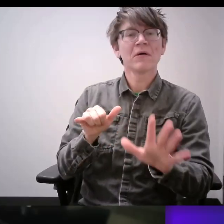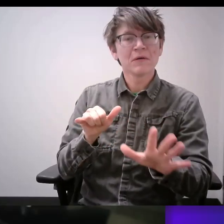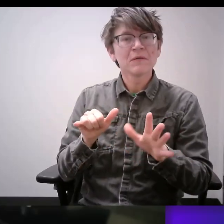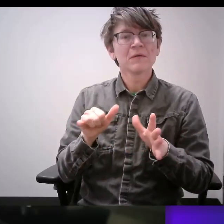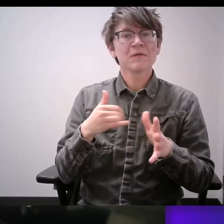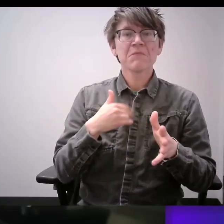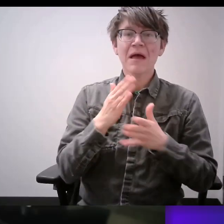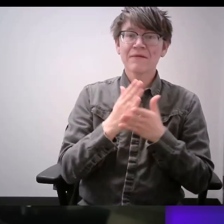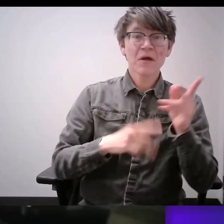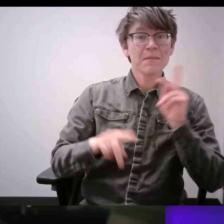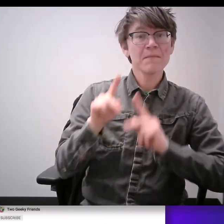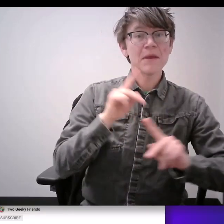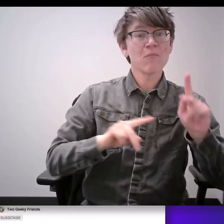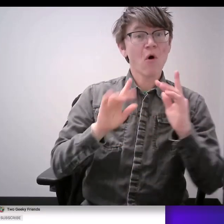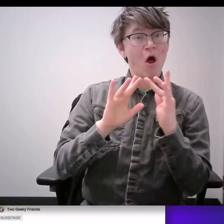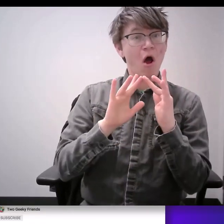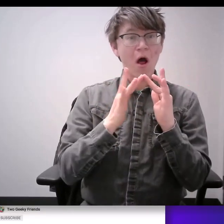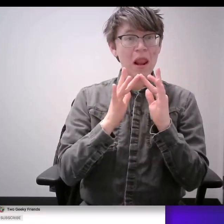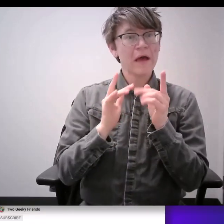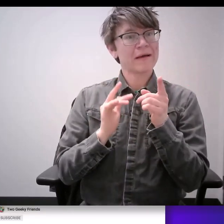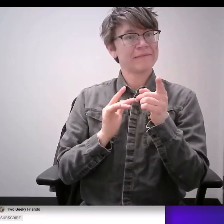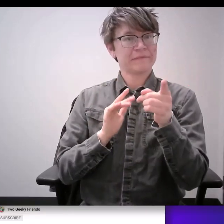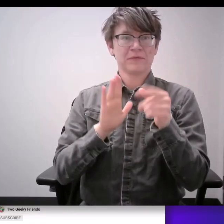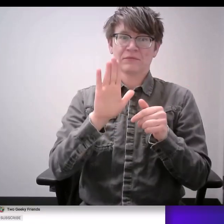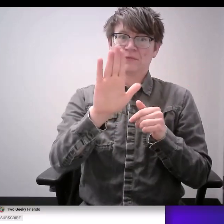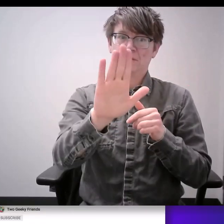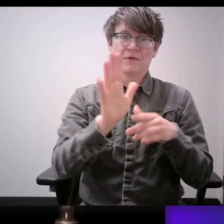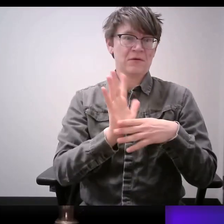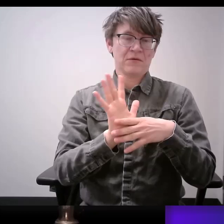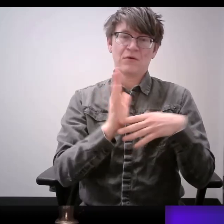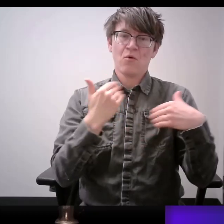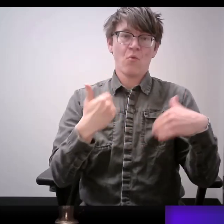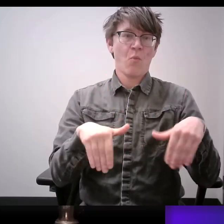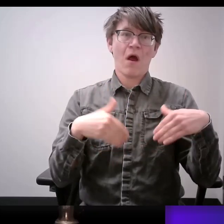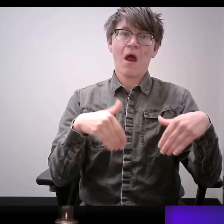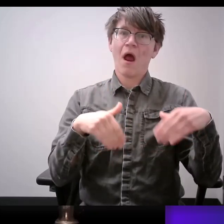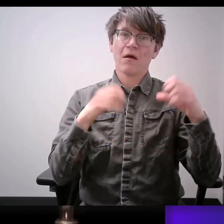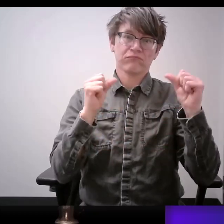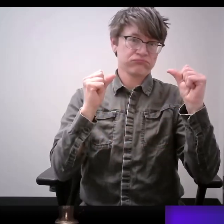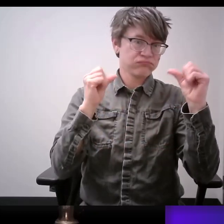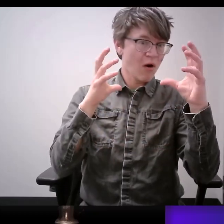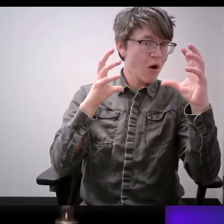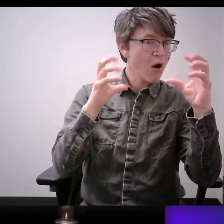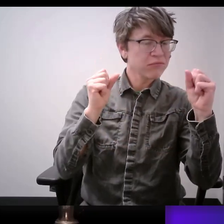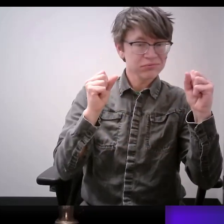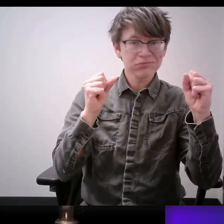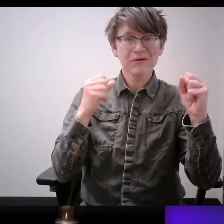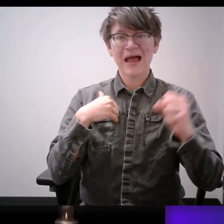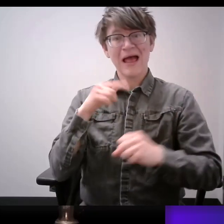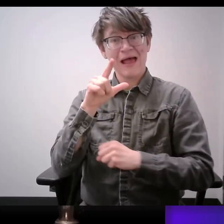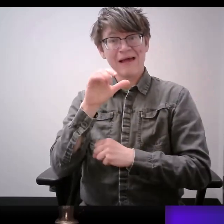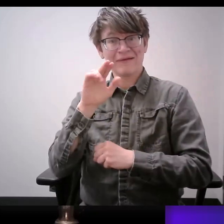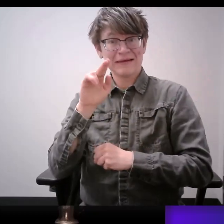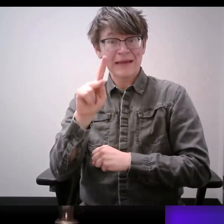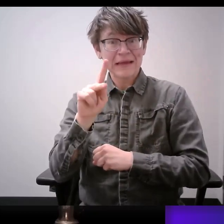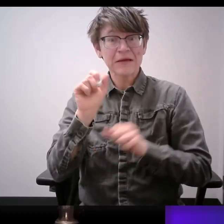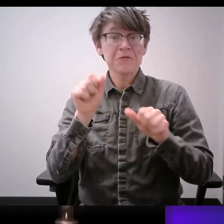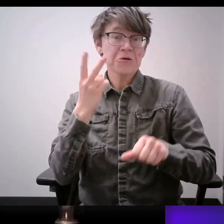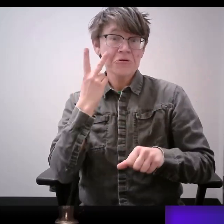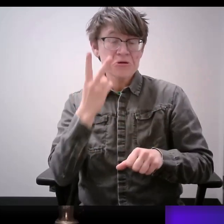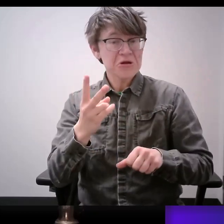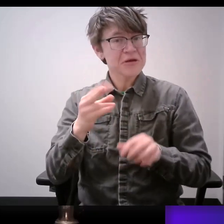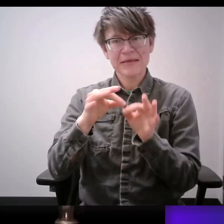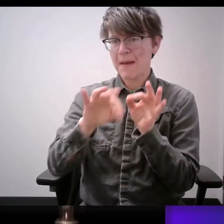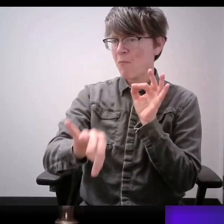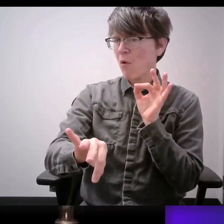people online like, say, this guy. His stuff is fantastic. I'm gonna leave links to all of that below. It's amazing. He has these simple sets, he shoots them